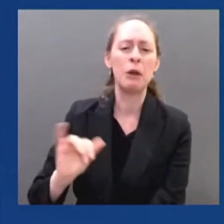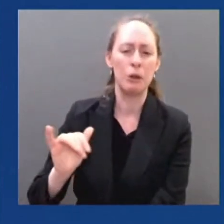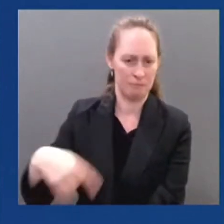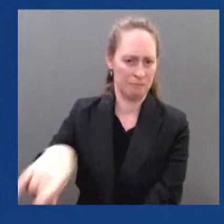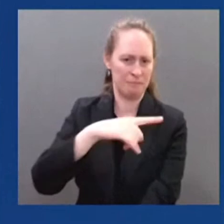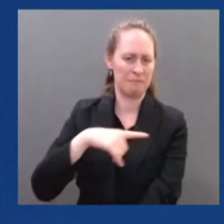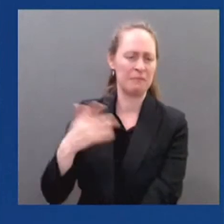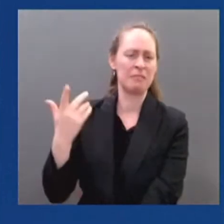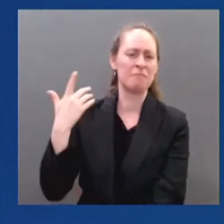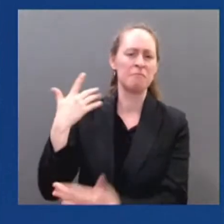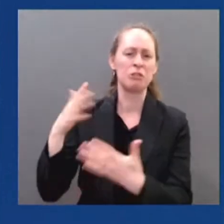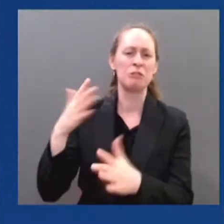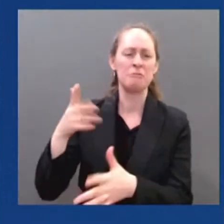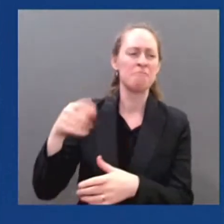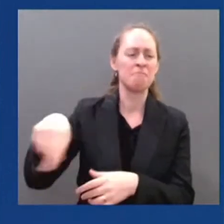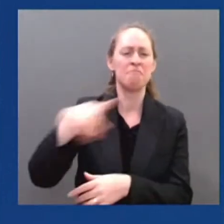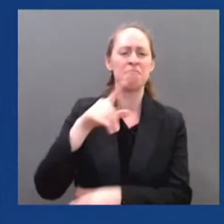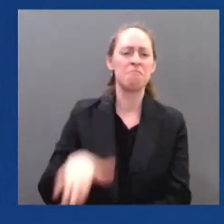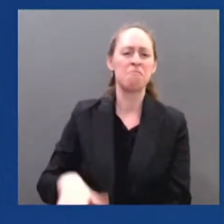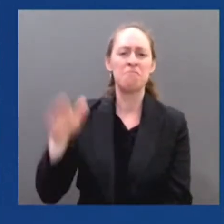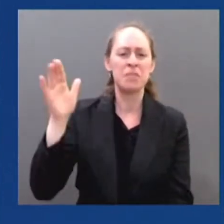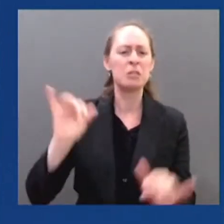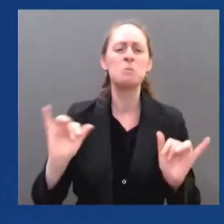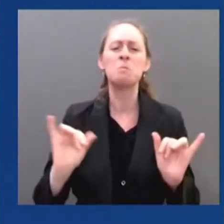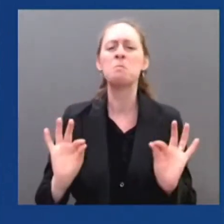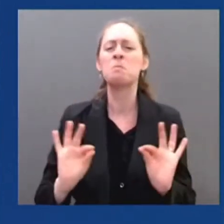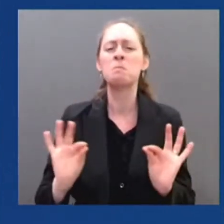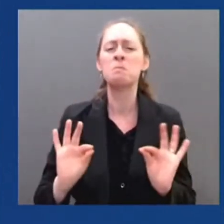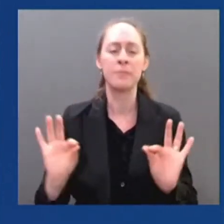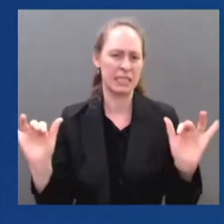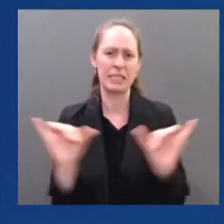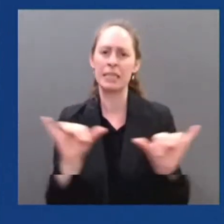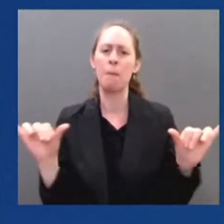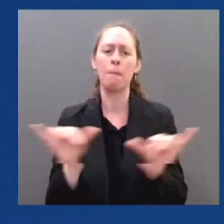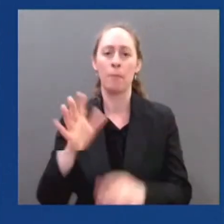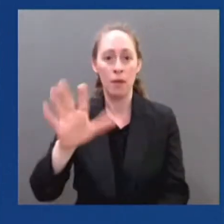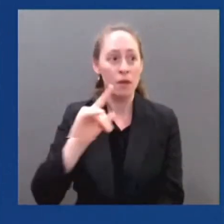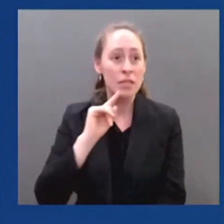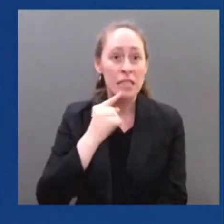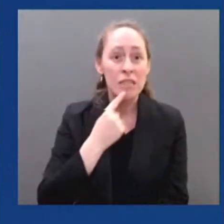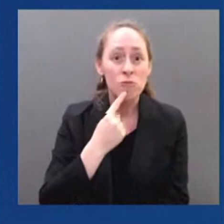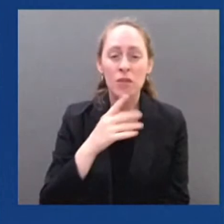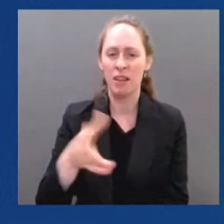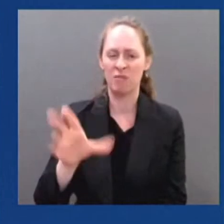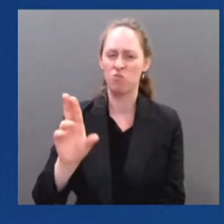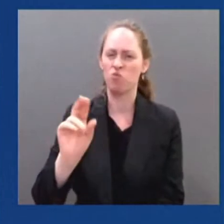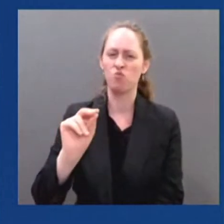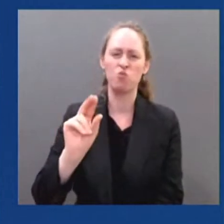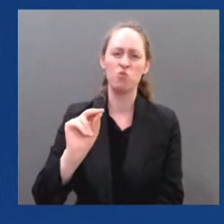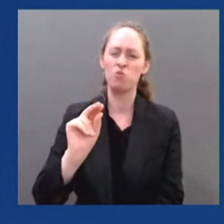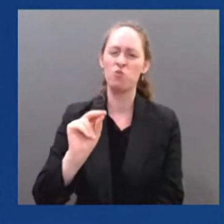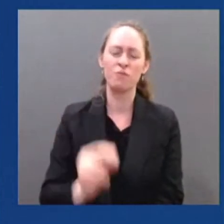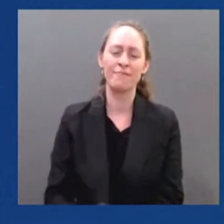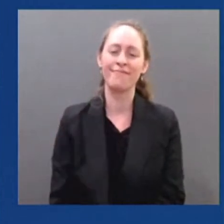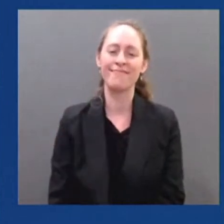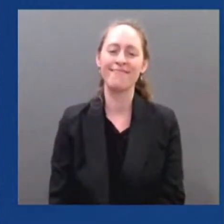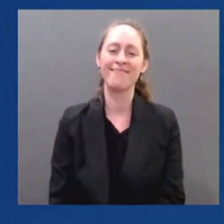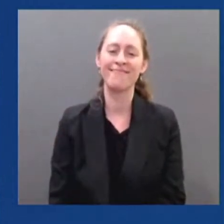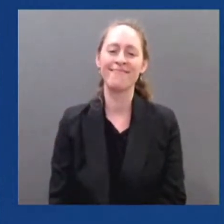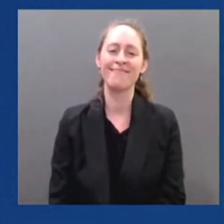years. The bottom line of all of this is that the FDA evaluation and analysis of the safety, effectiveness,